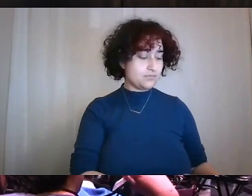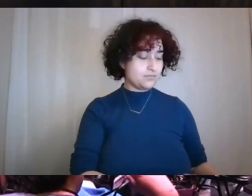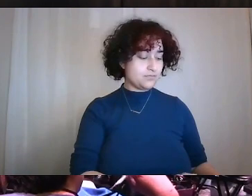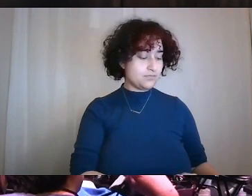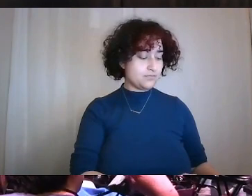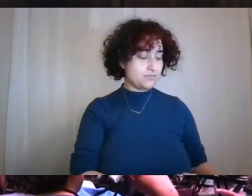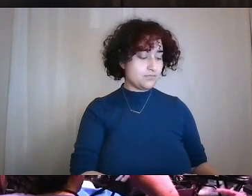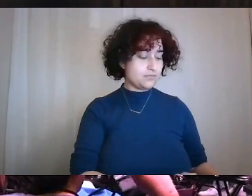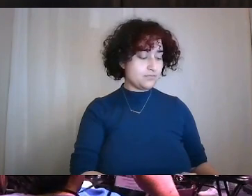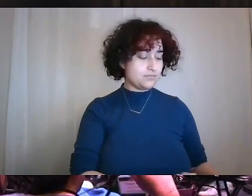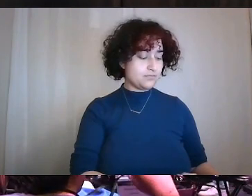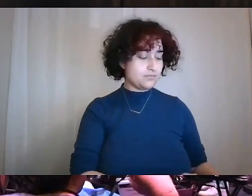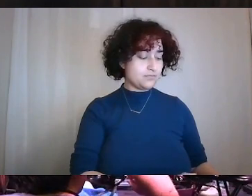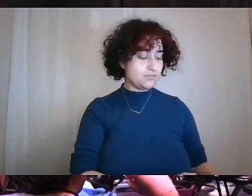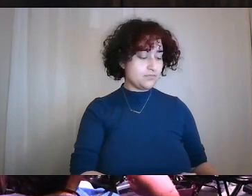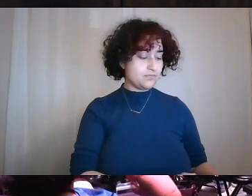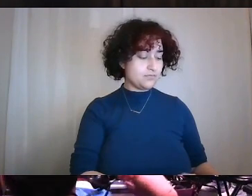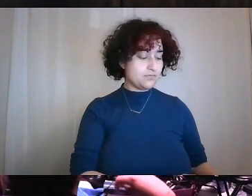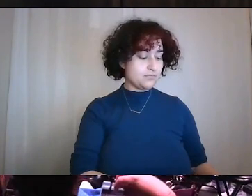Be part of this next thing, too.